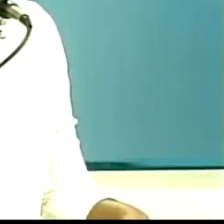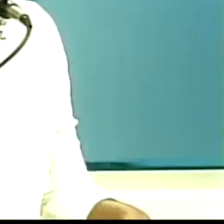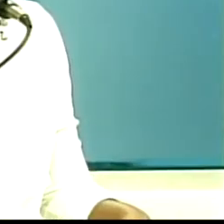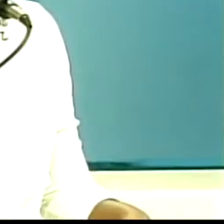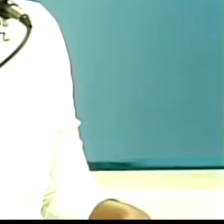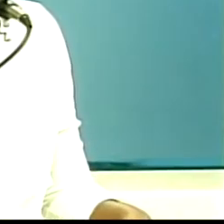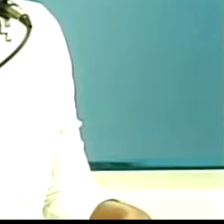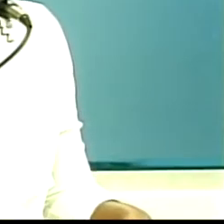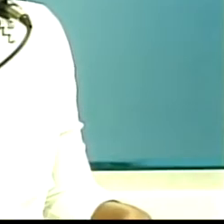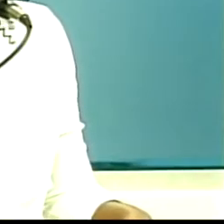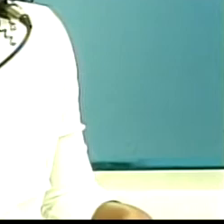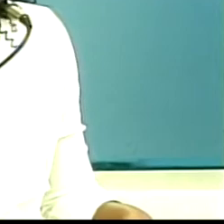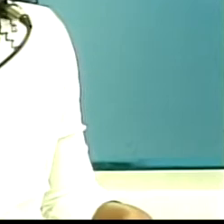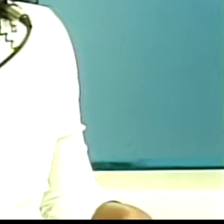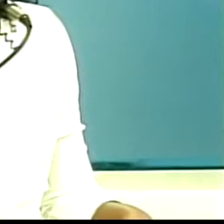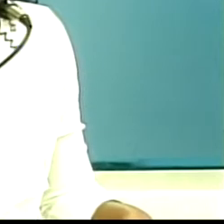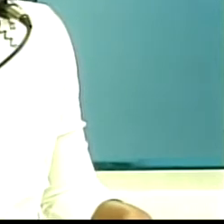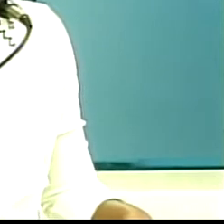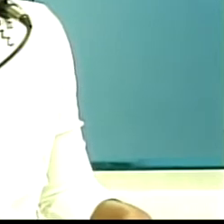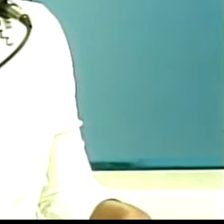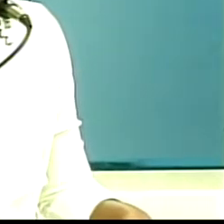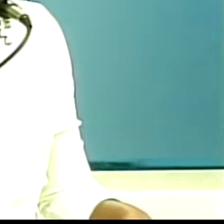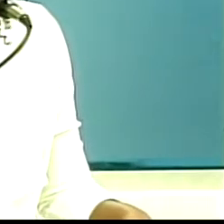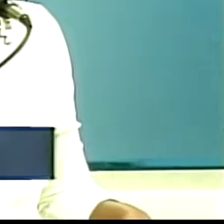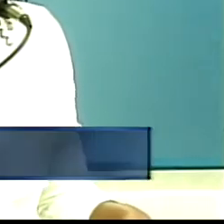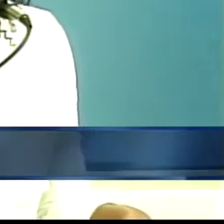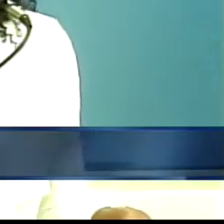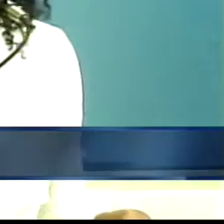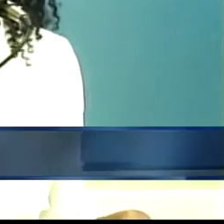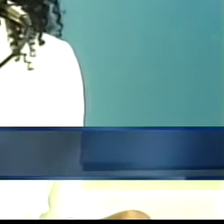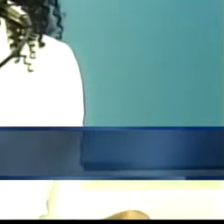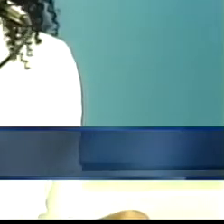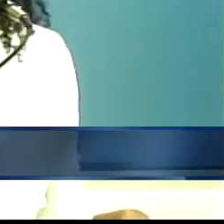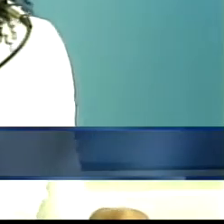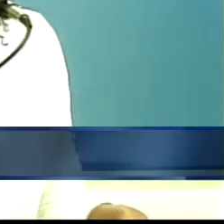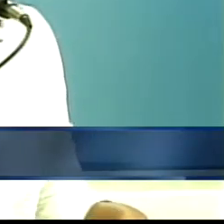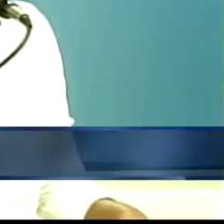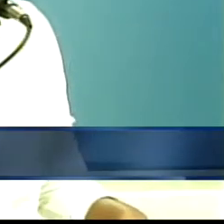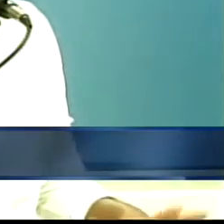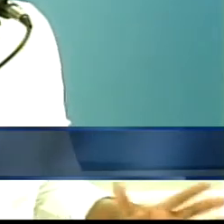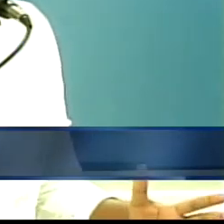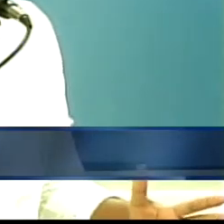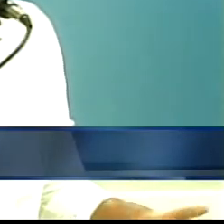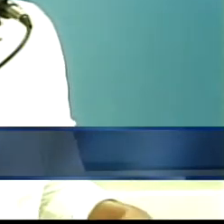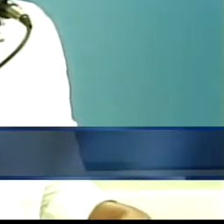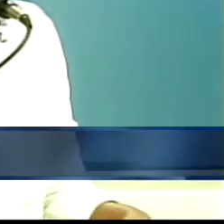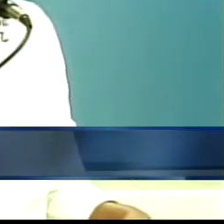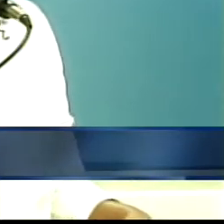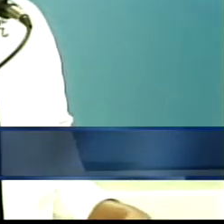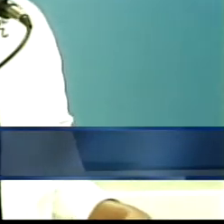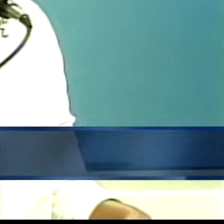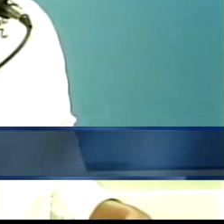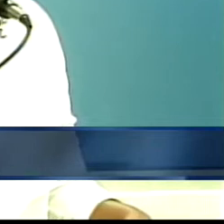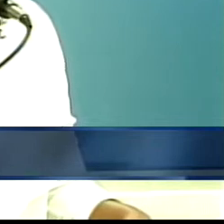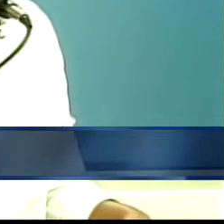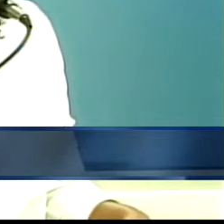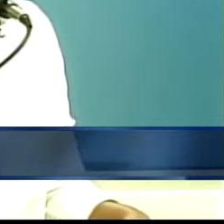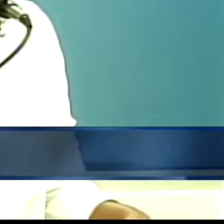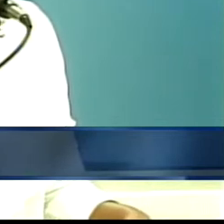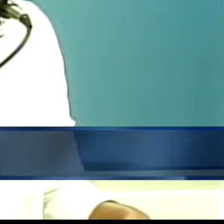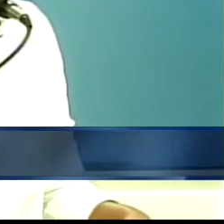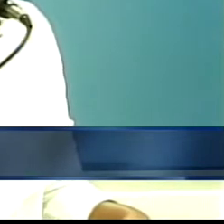I think that if we want to just remain comfortable, if we want to just kind of play it safe, then that's not what entrepreneurship is